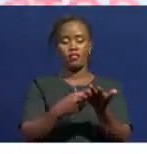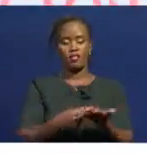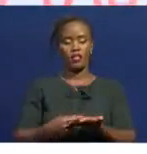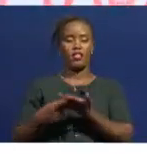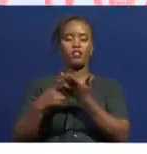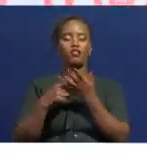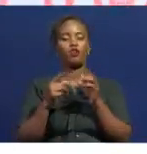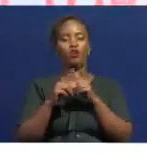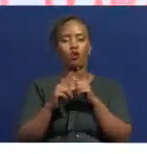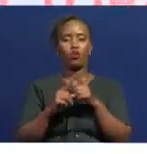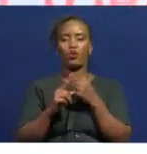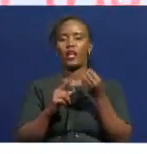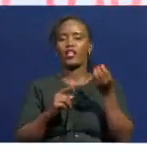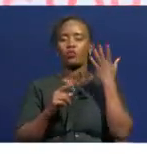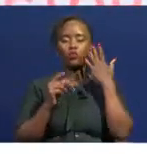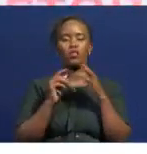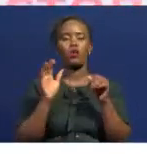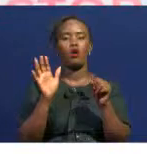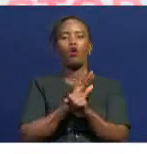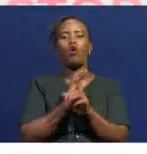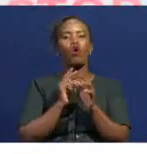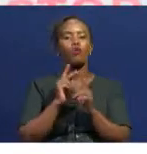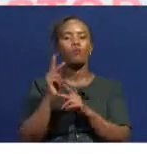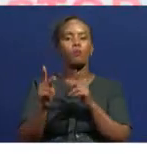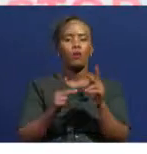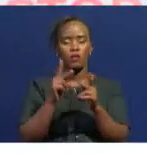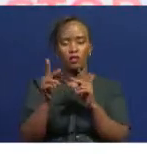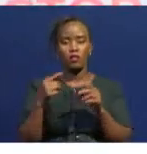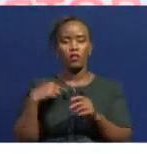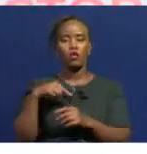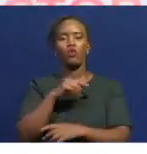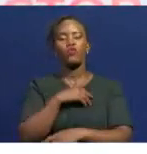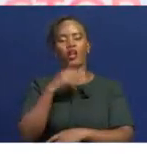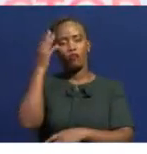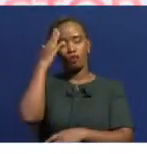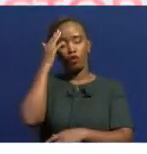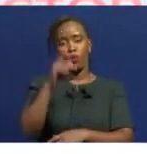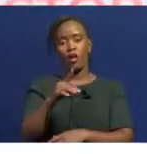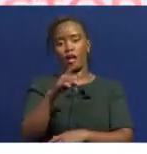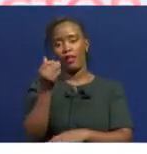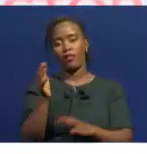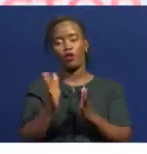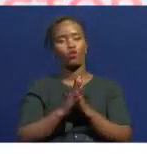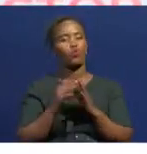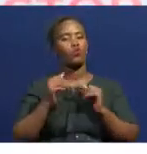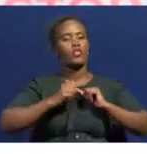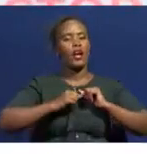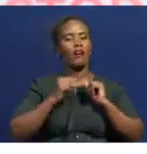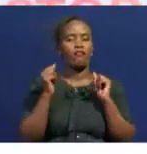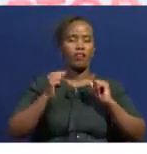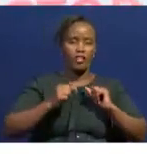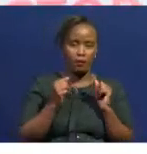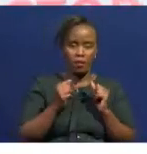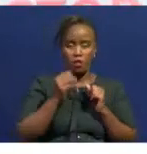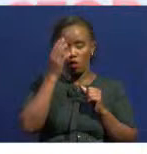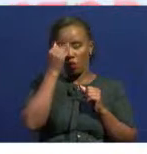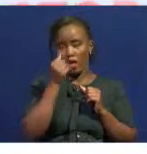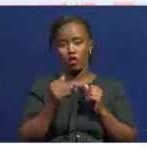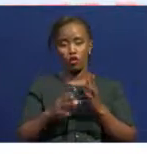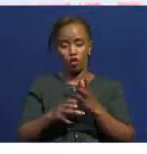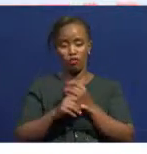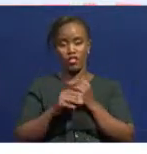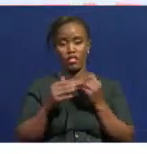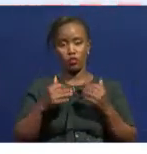understood the whole process, we've known each other, and we are happy that the confidence that was bestowed on